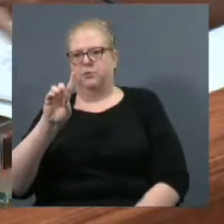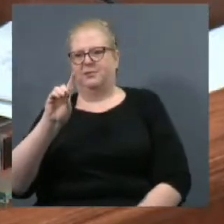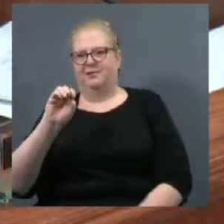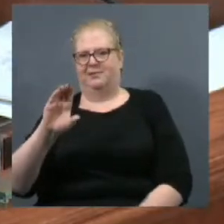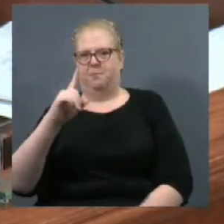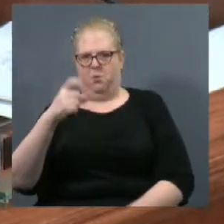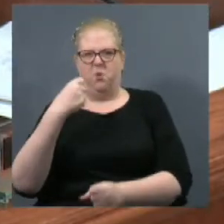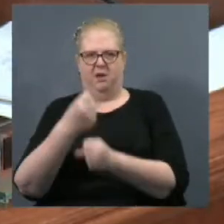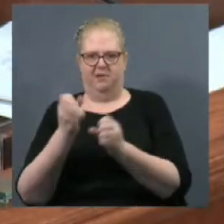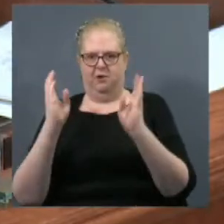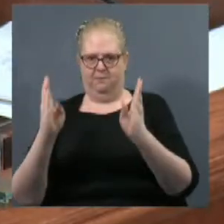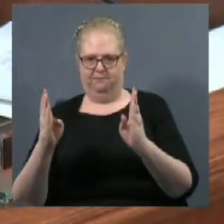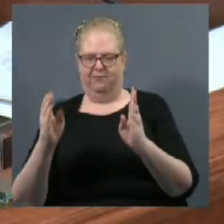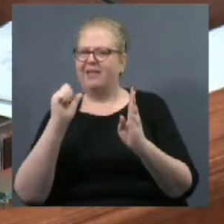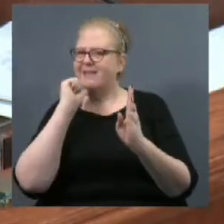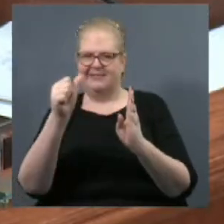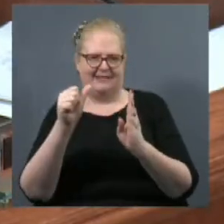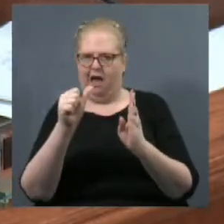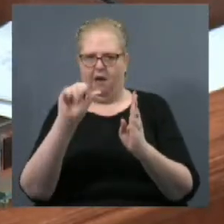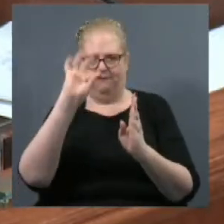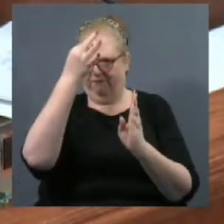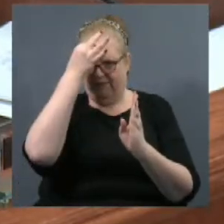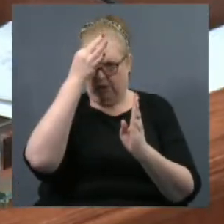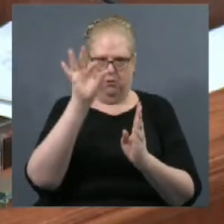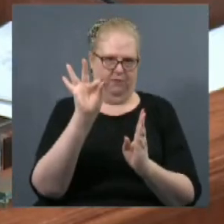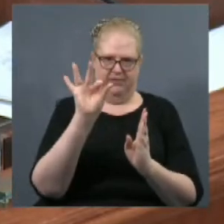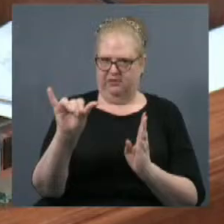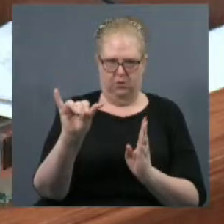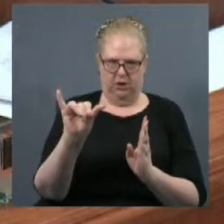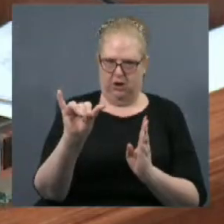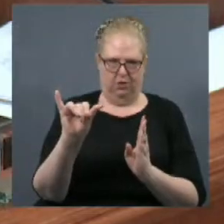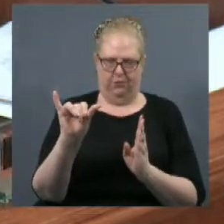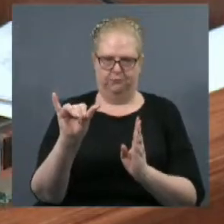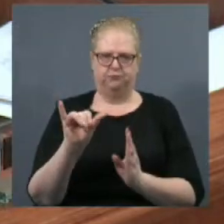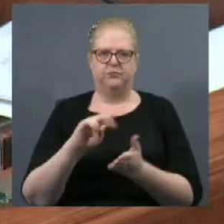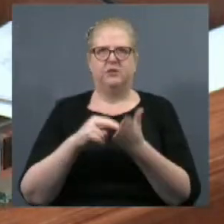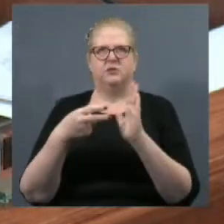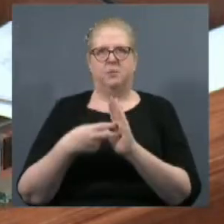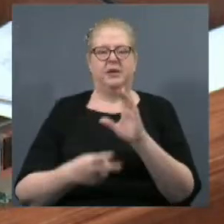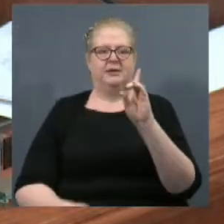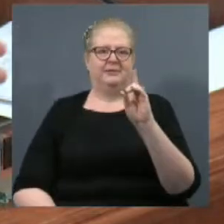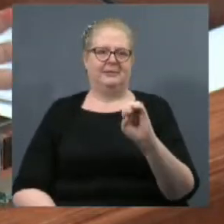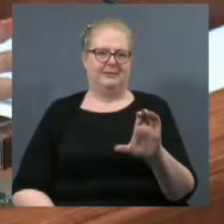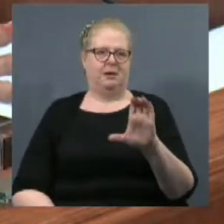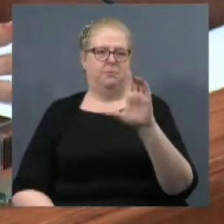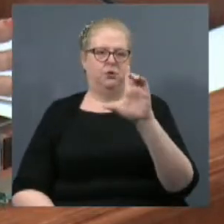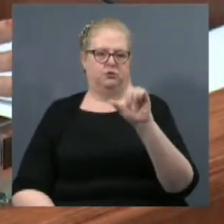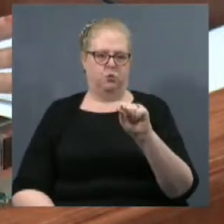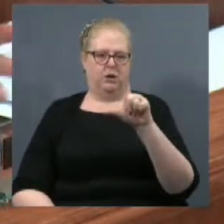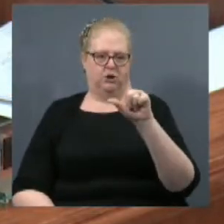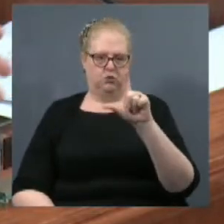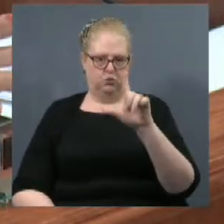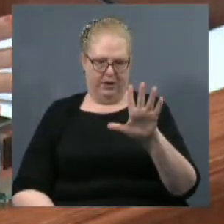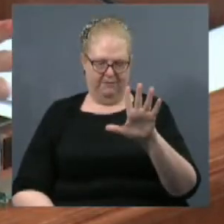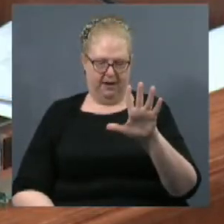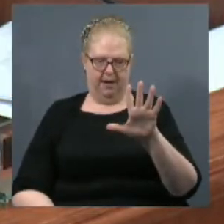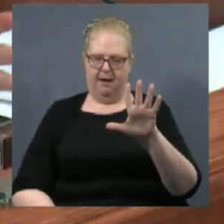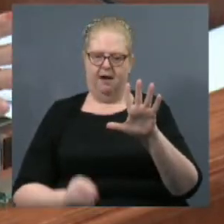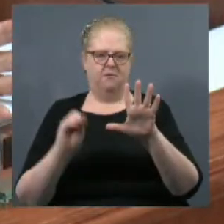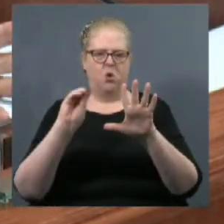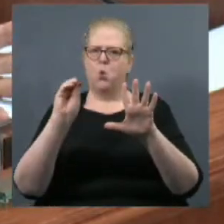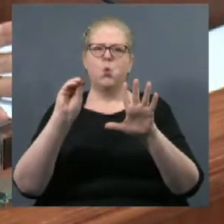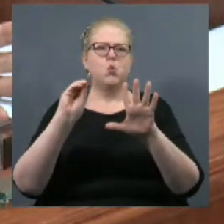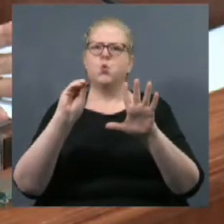not the federal fiscal year. So that means through December of 2025, nobody would have to move or